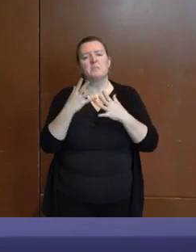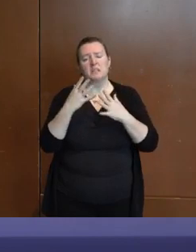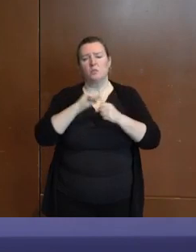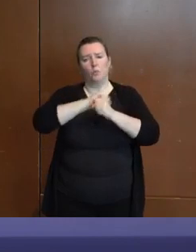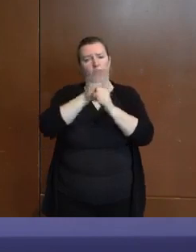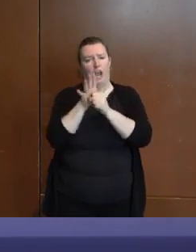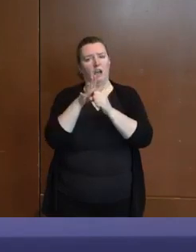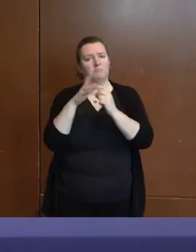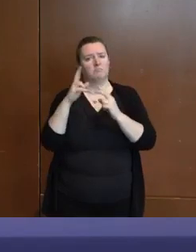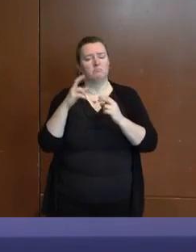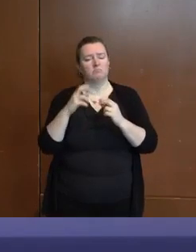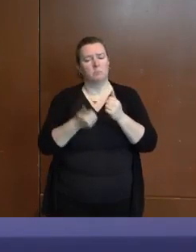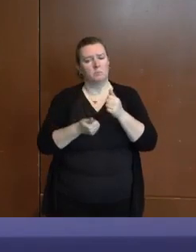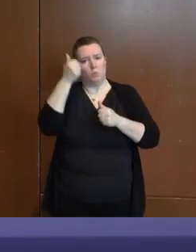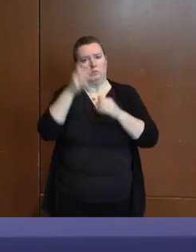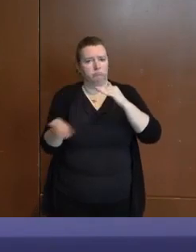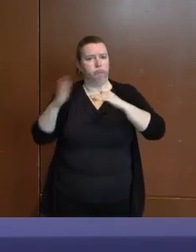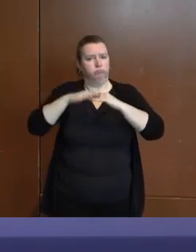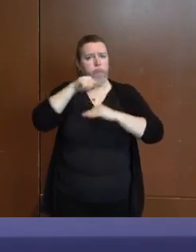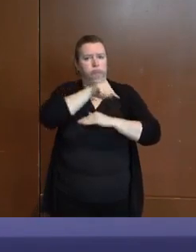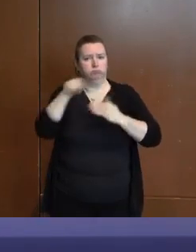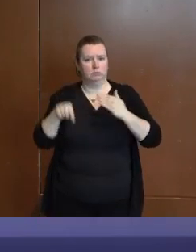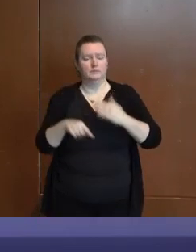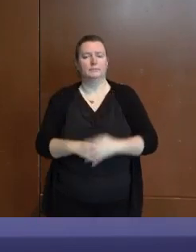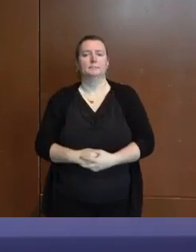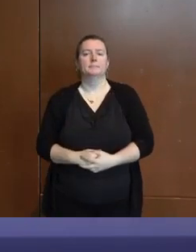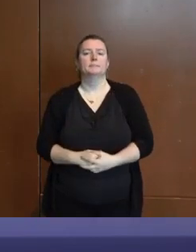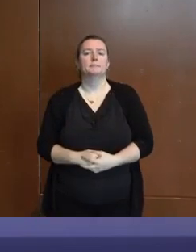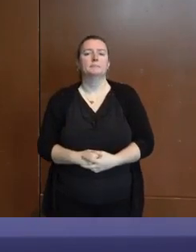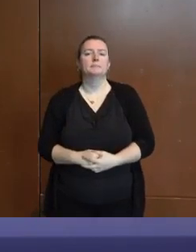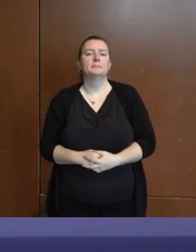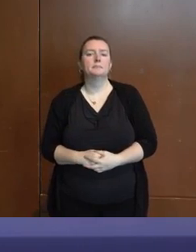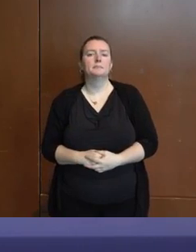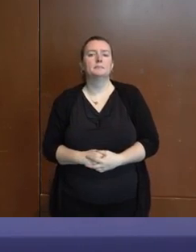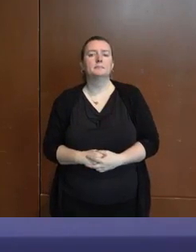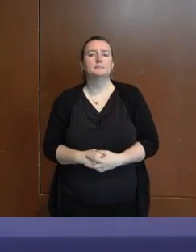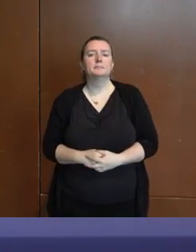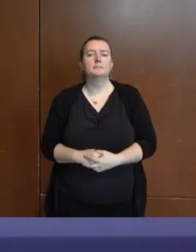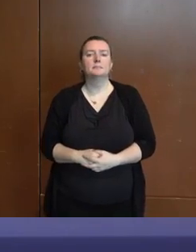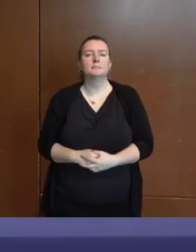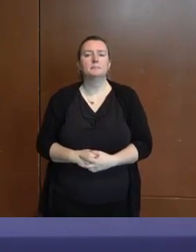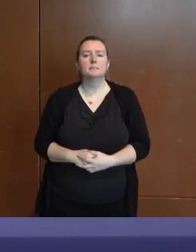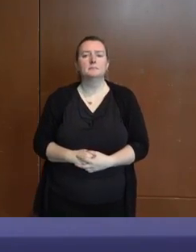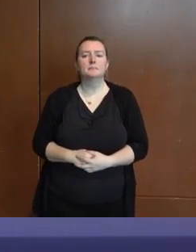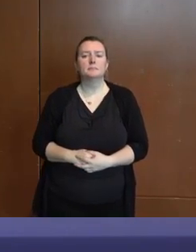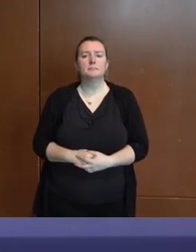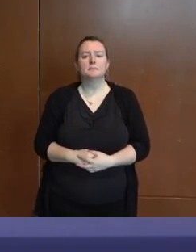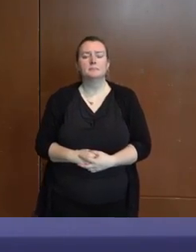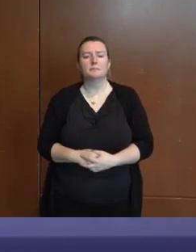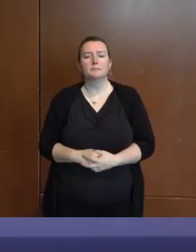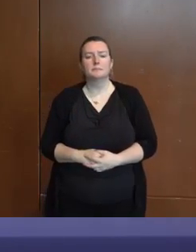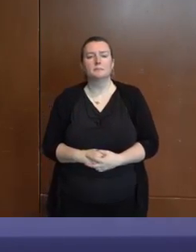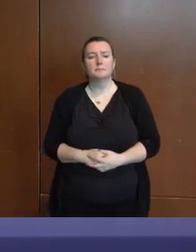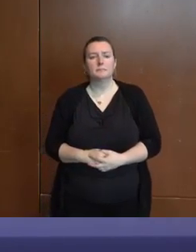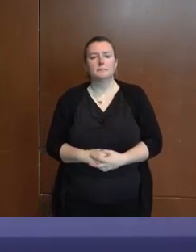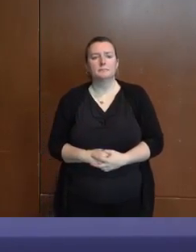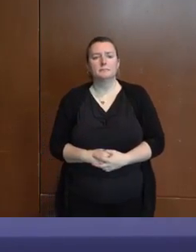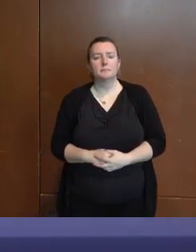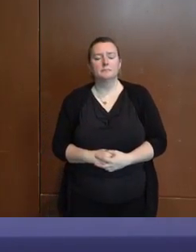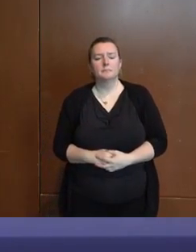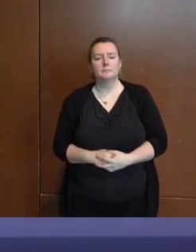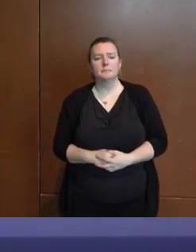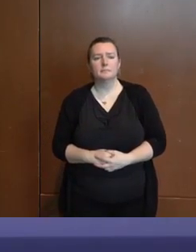reach out to folks who have deep history and expertise in this arena, not just